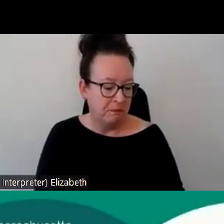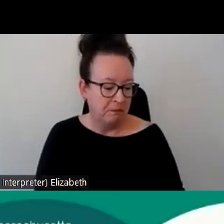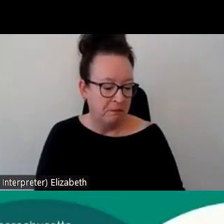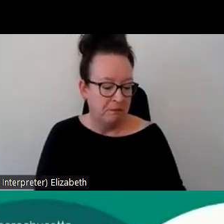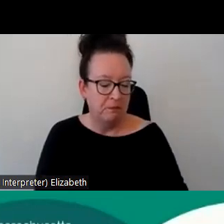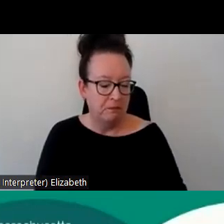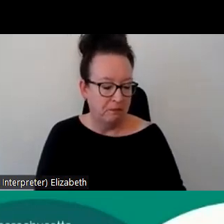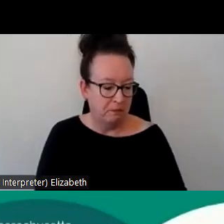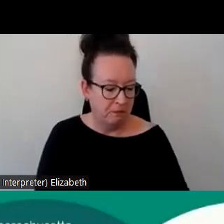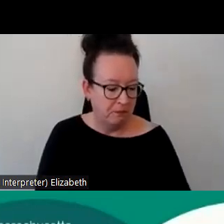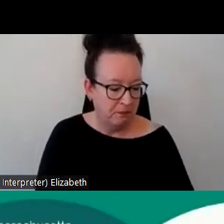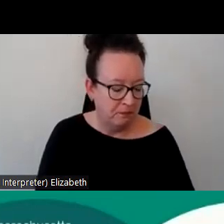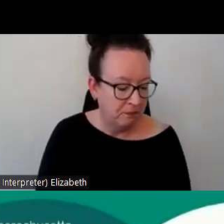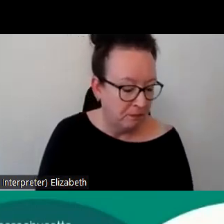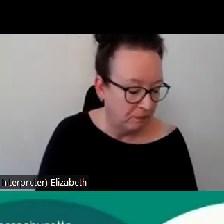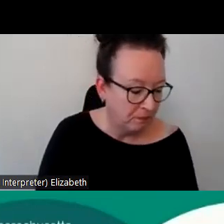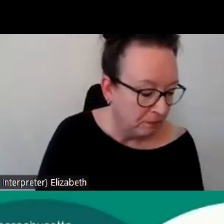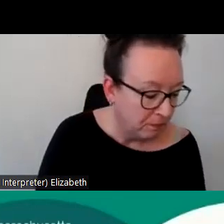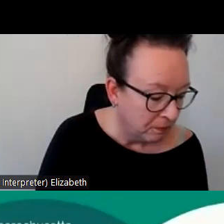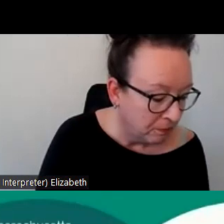you will be able to